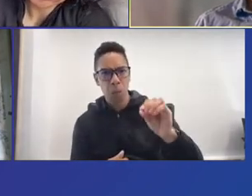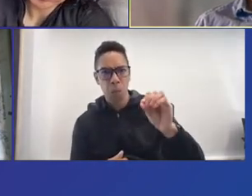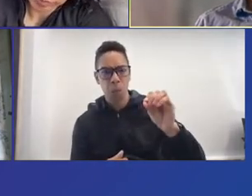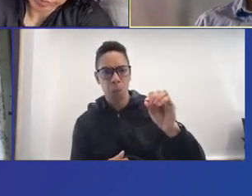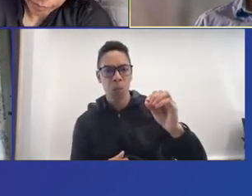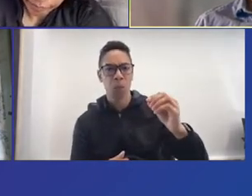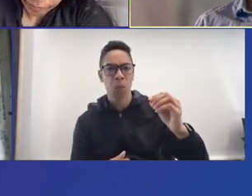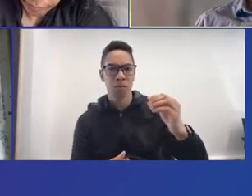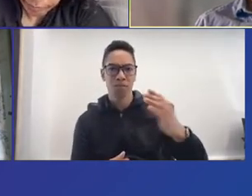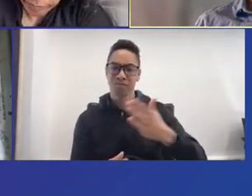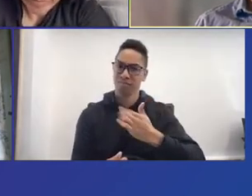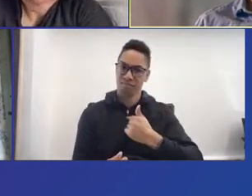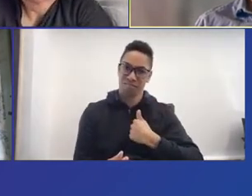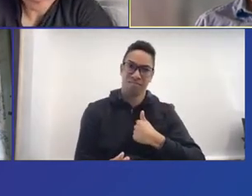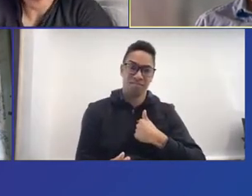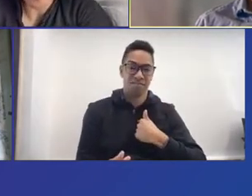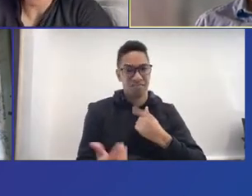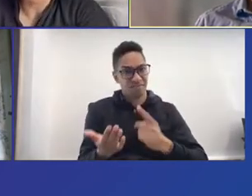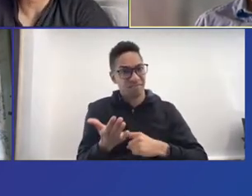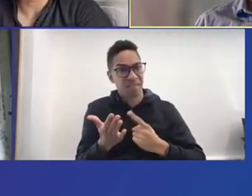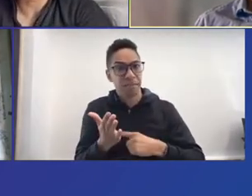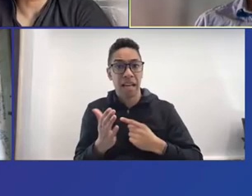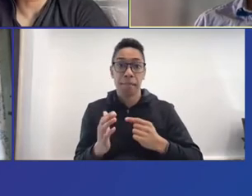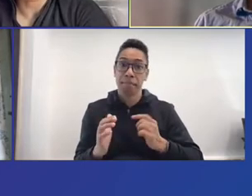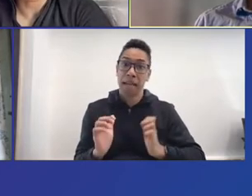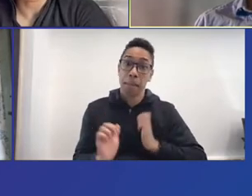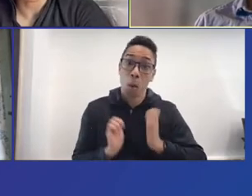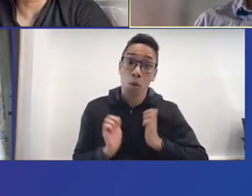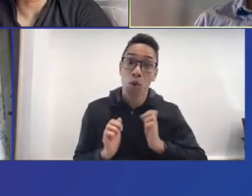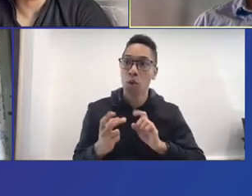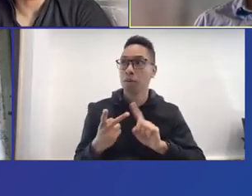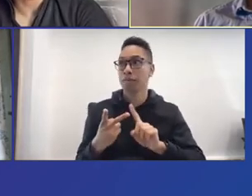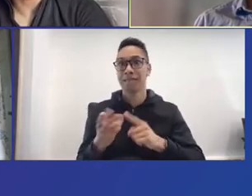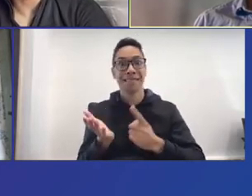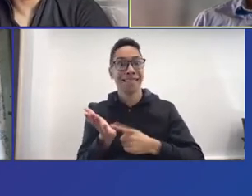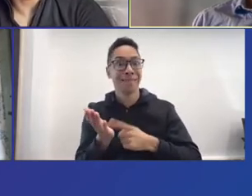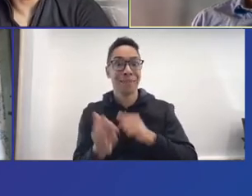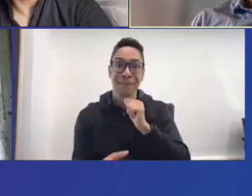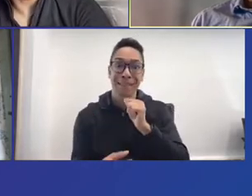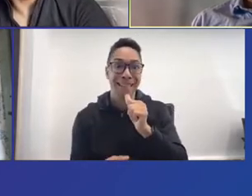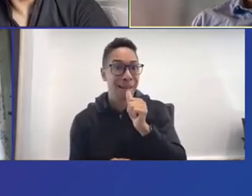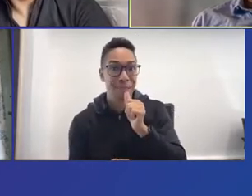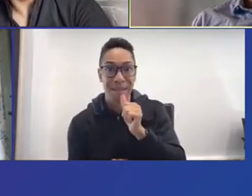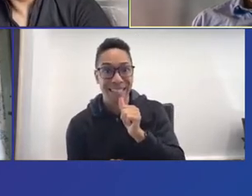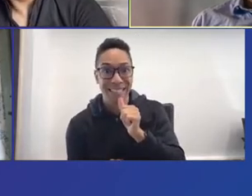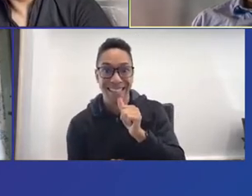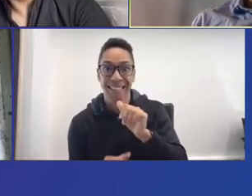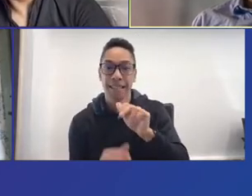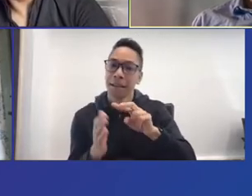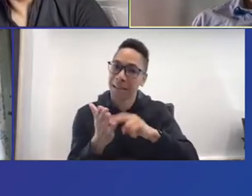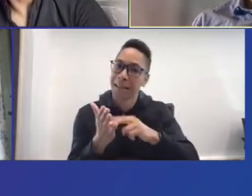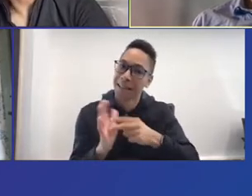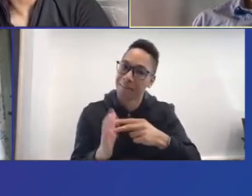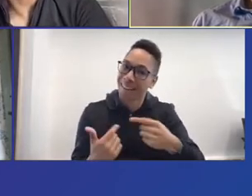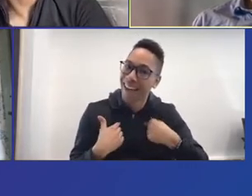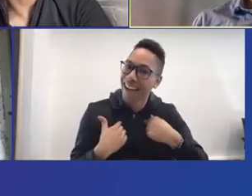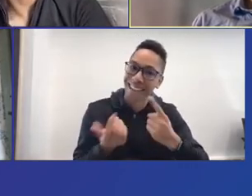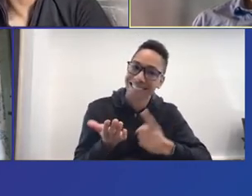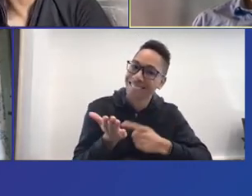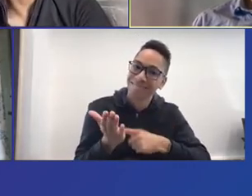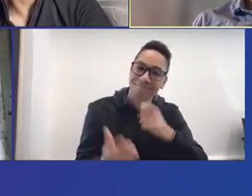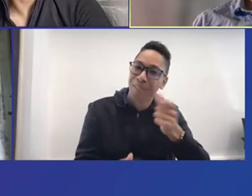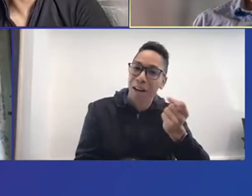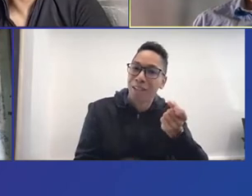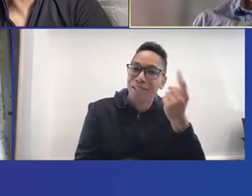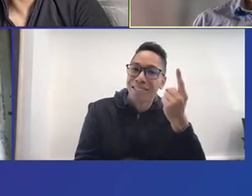I find myself at most moments of impatience, which speaks to, you know, me not understanding that,